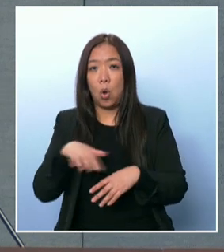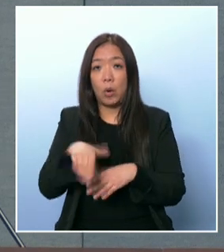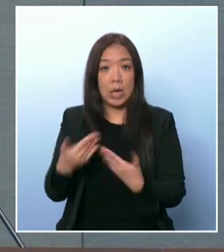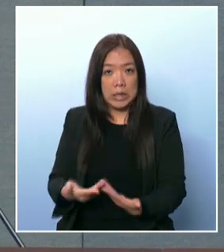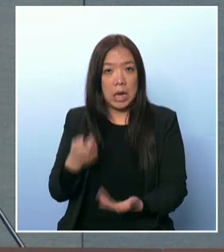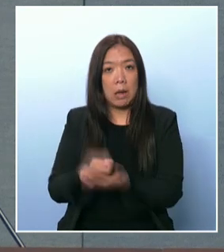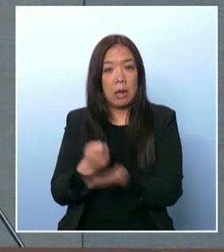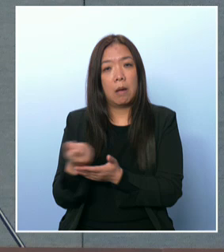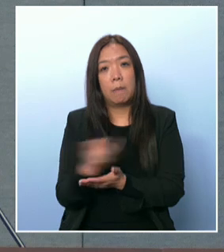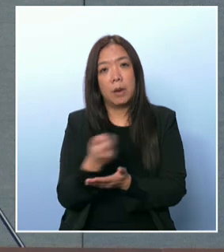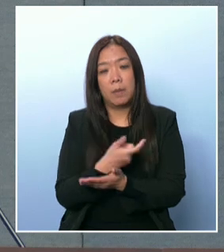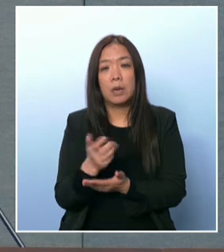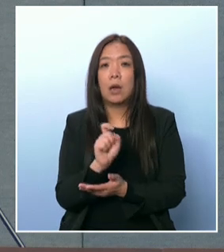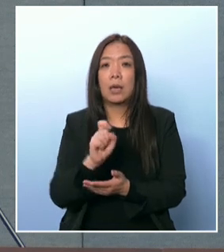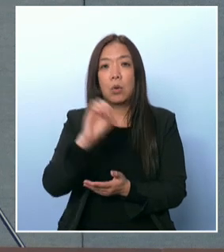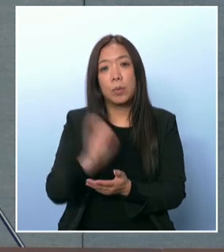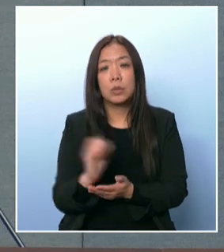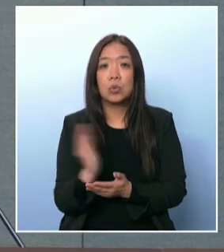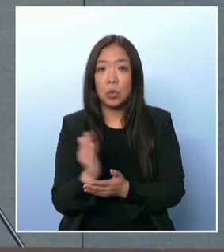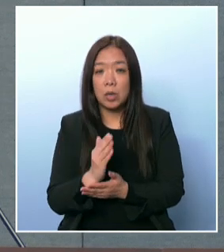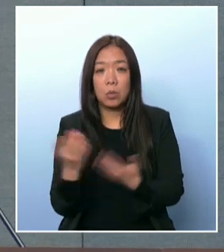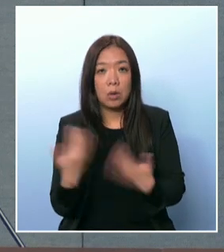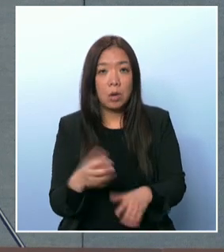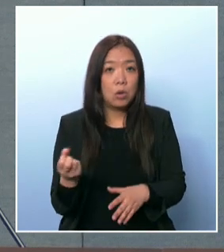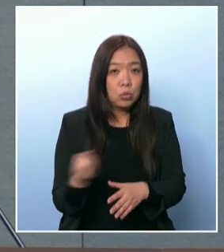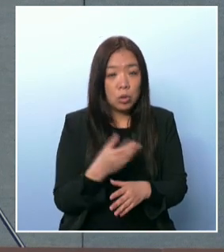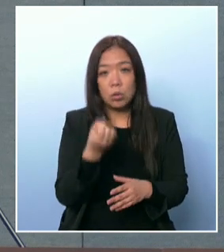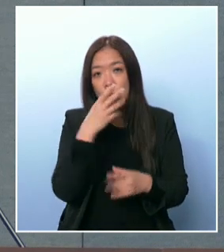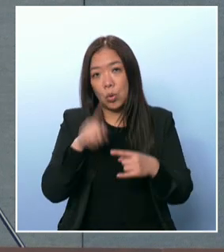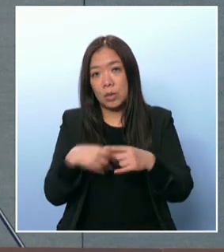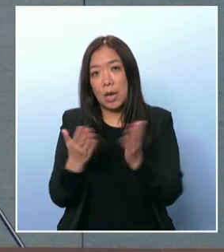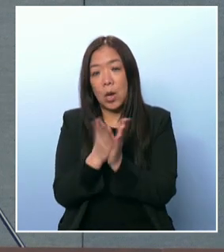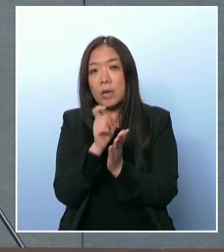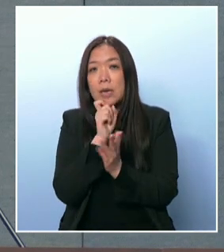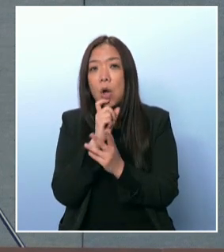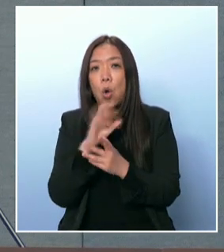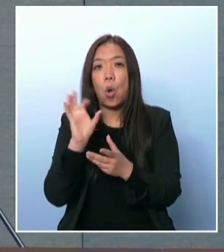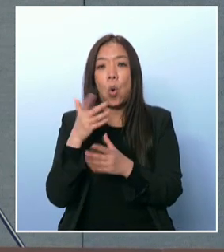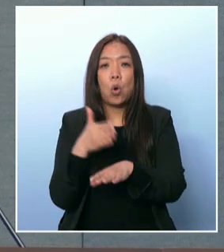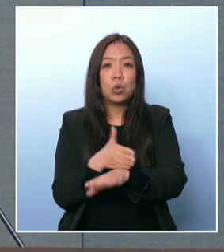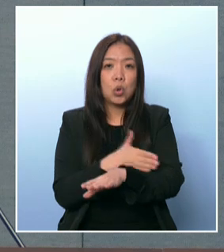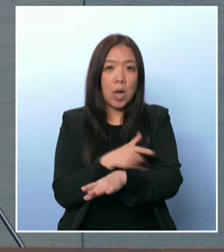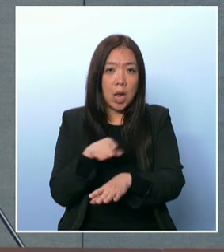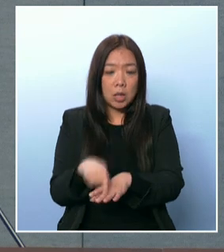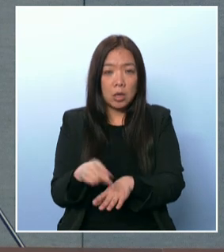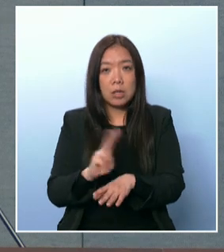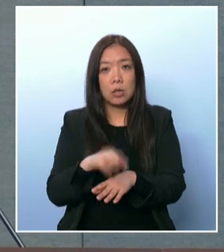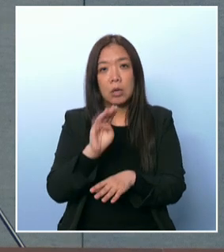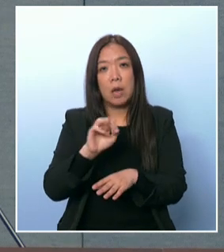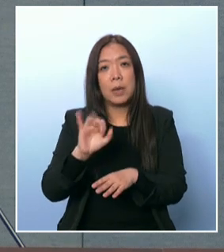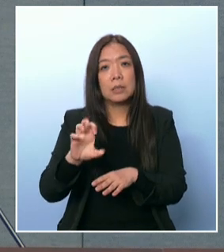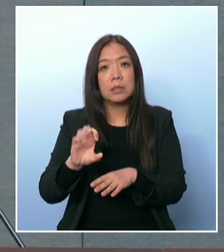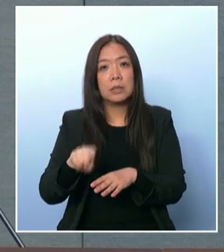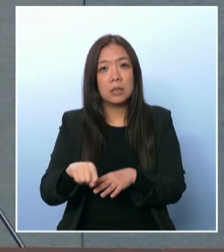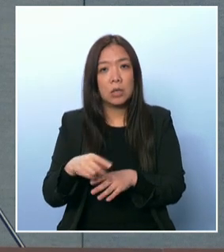$22.9 thousand. So we are 9% cheaper than the project back in